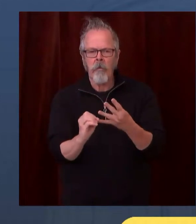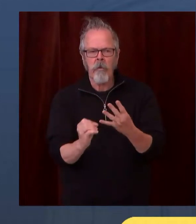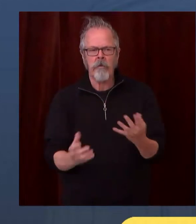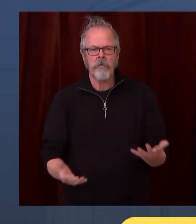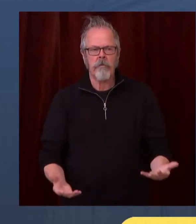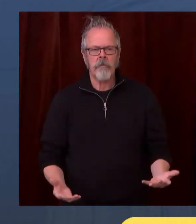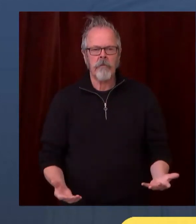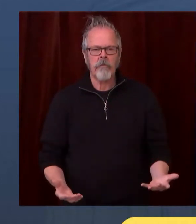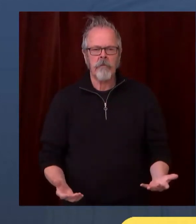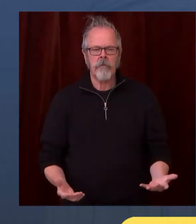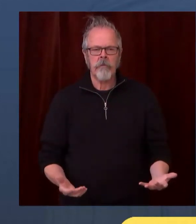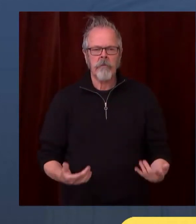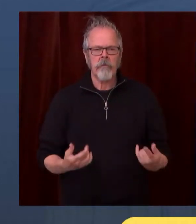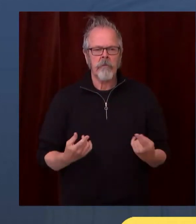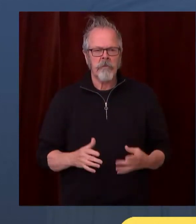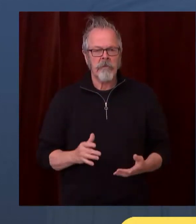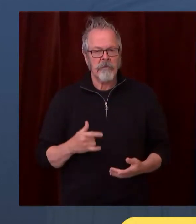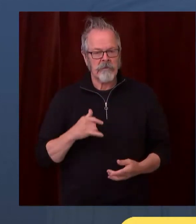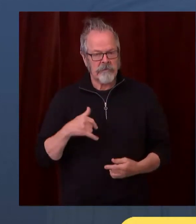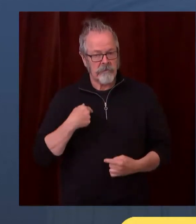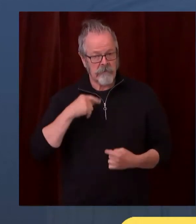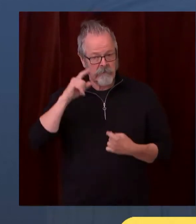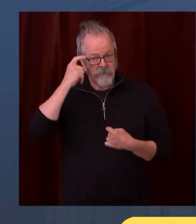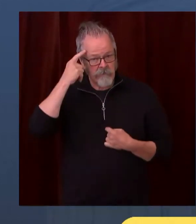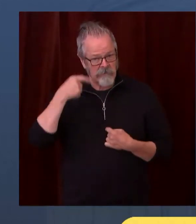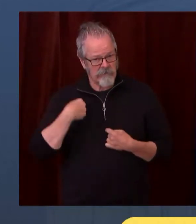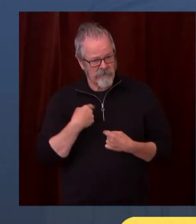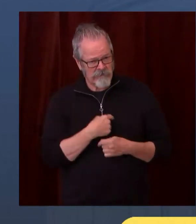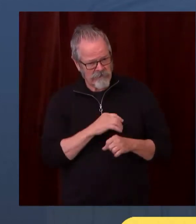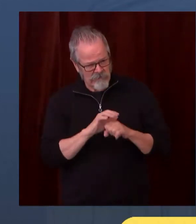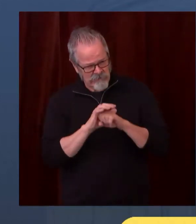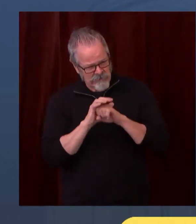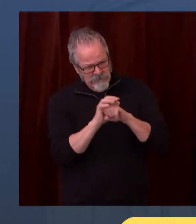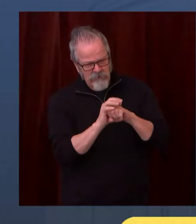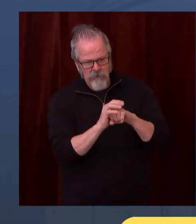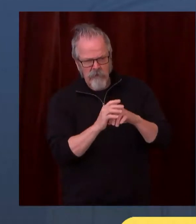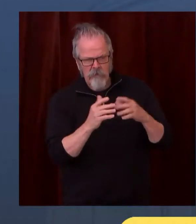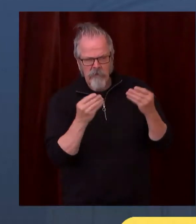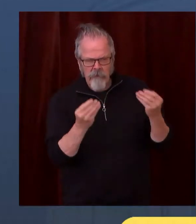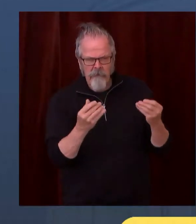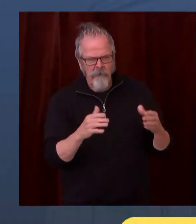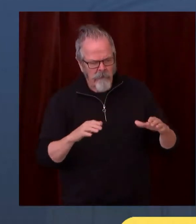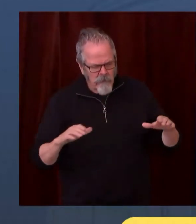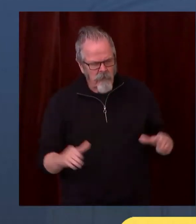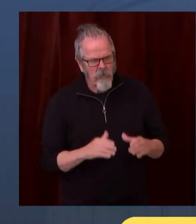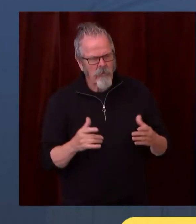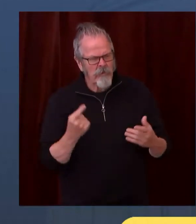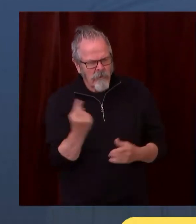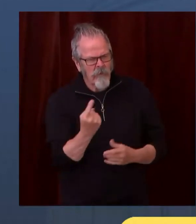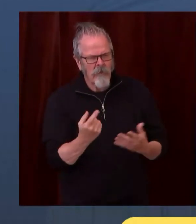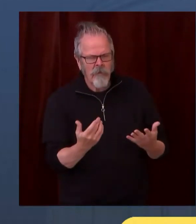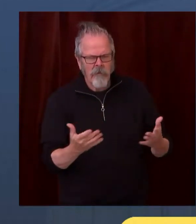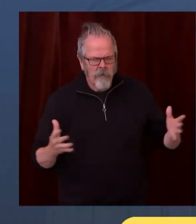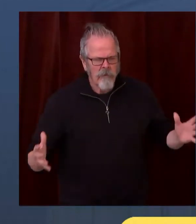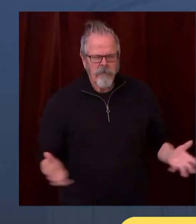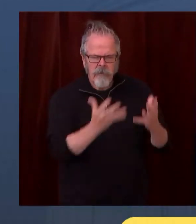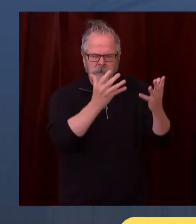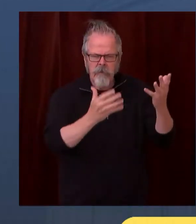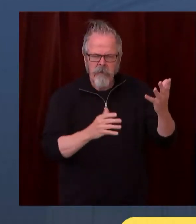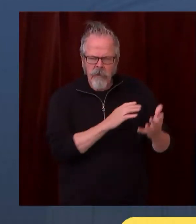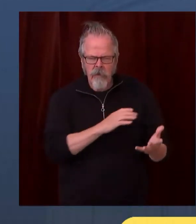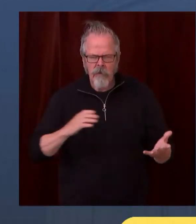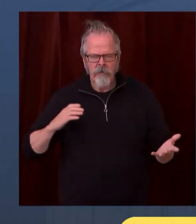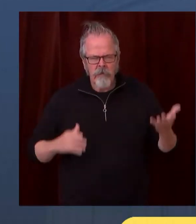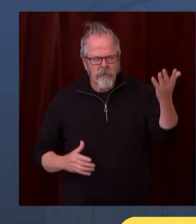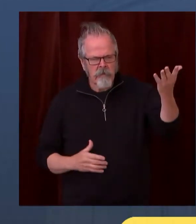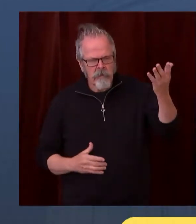half the benefits that these hardworking people are receiving. It's not fair to their families, and it's not good for the